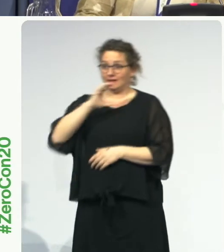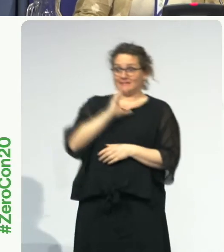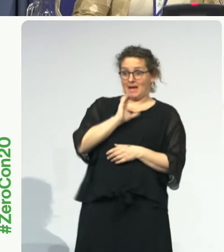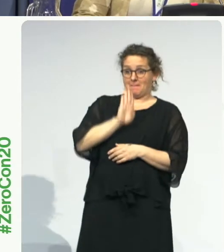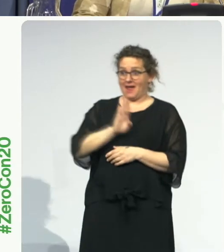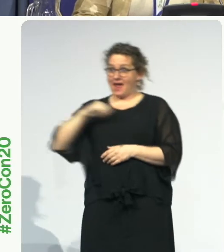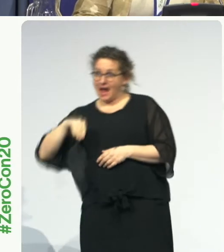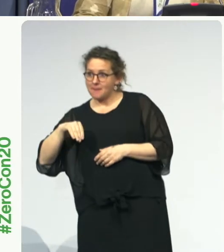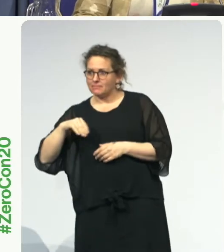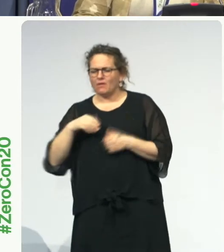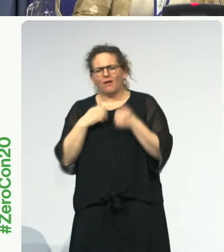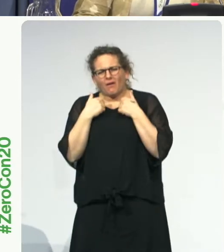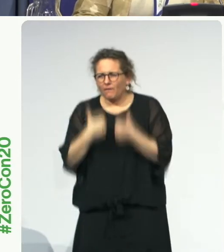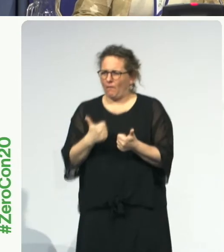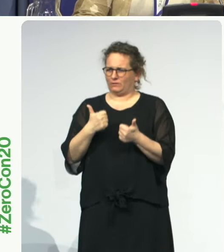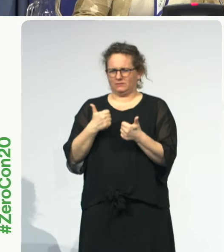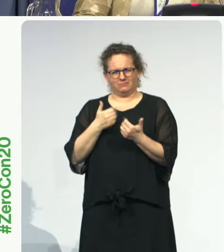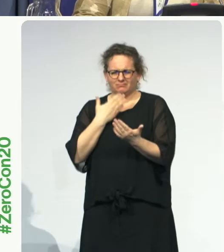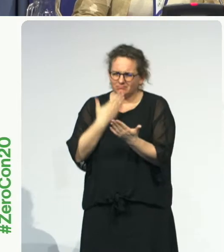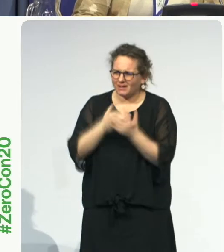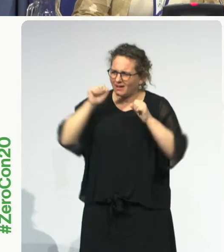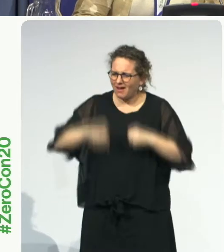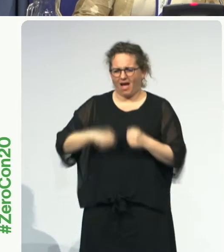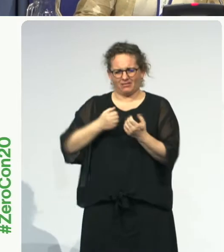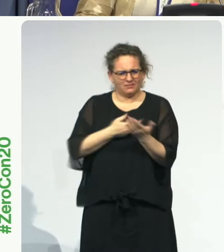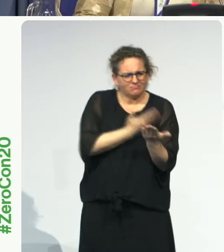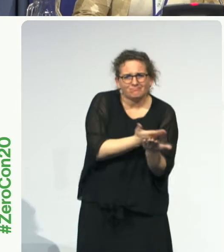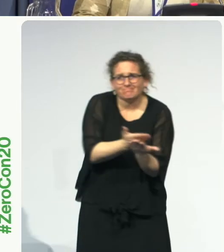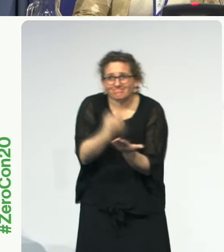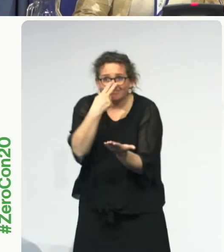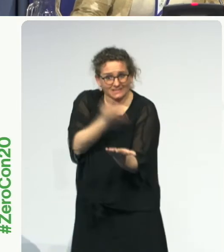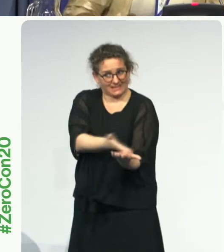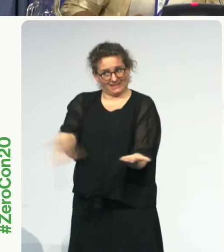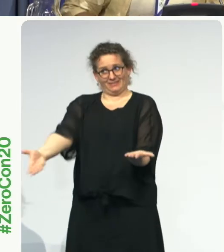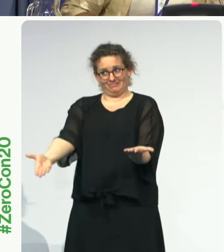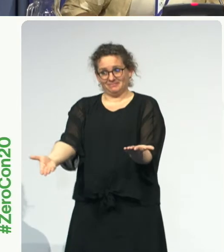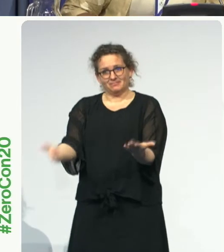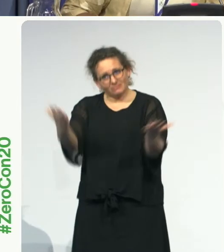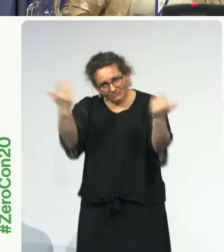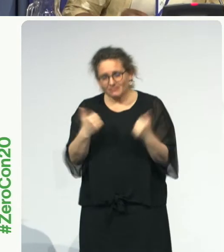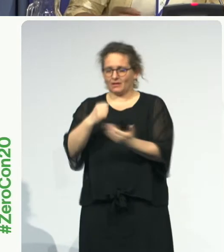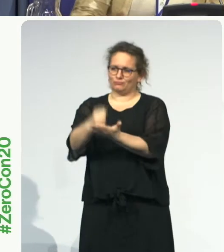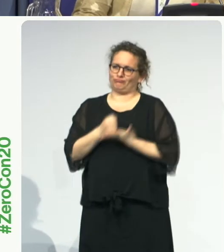tool that we use to mobilize resources and fund our projects efficiently.